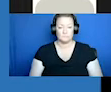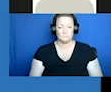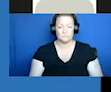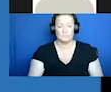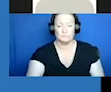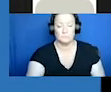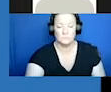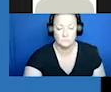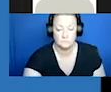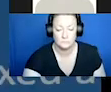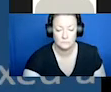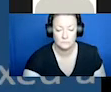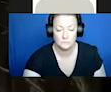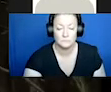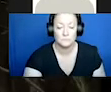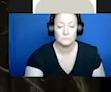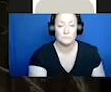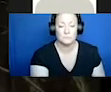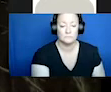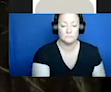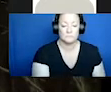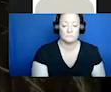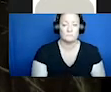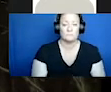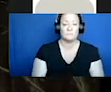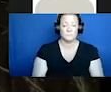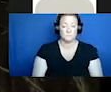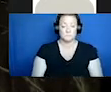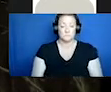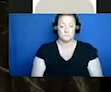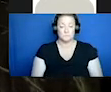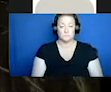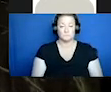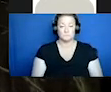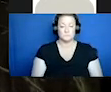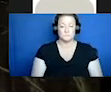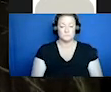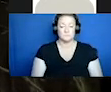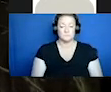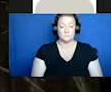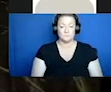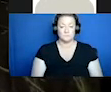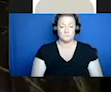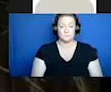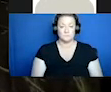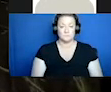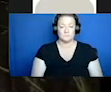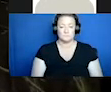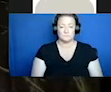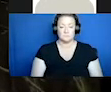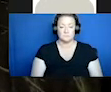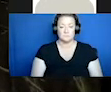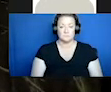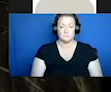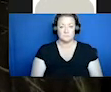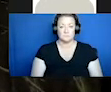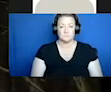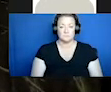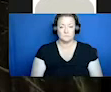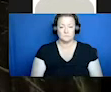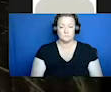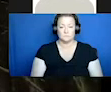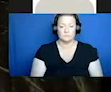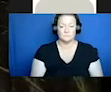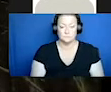see. I thank you for your attention this afternoon, and I hope that Sonia's story has touched and inspired